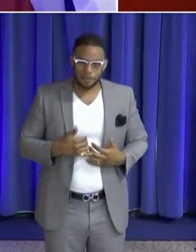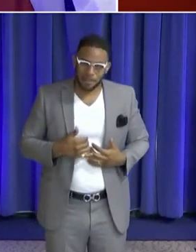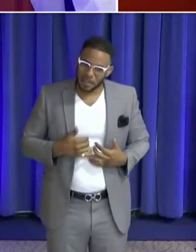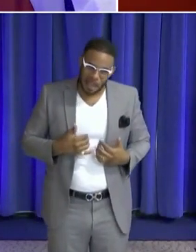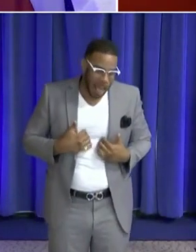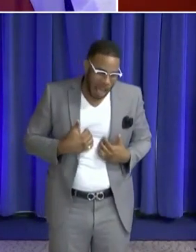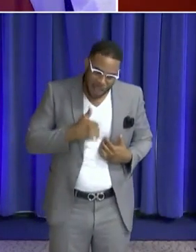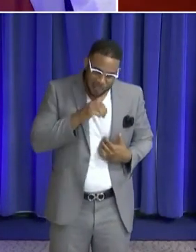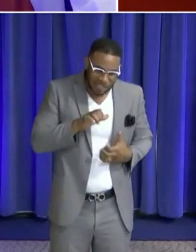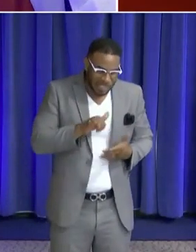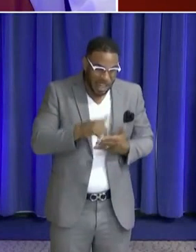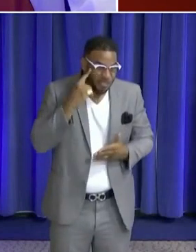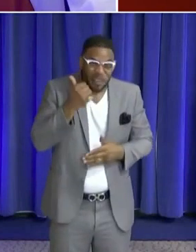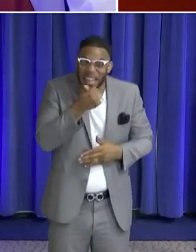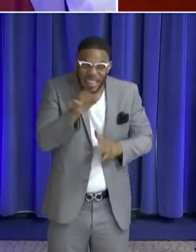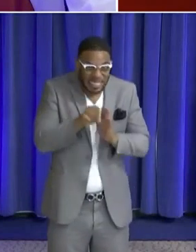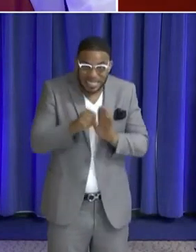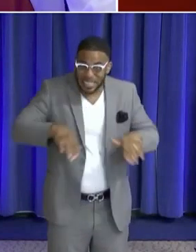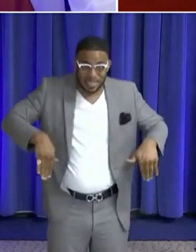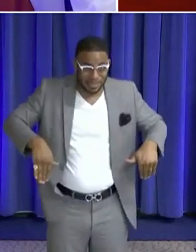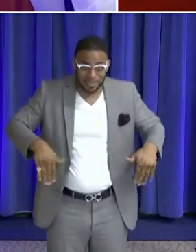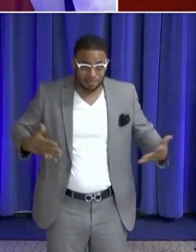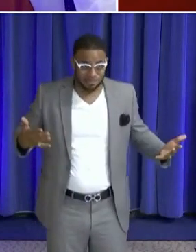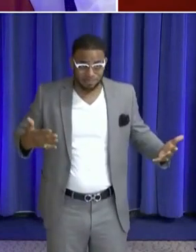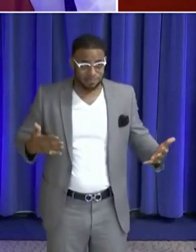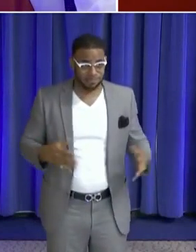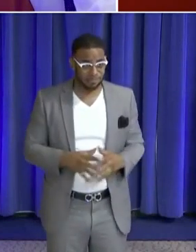that for any state.